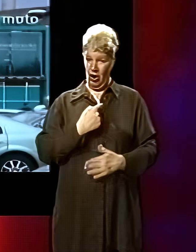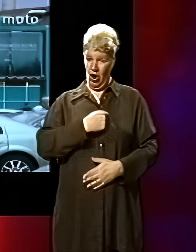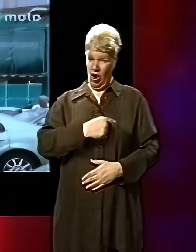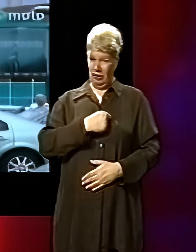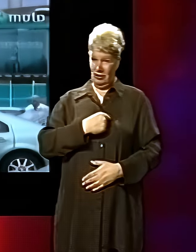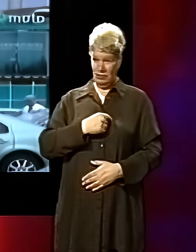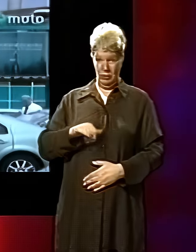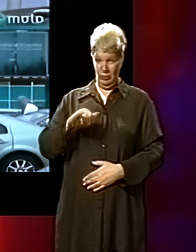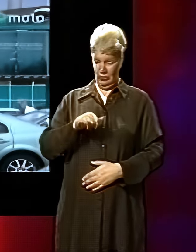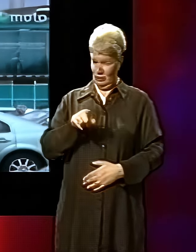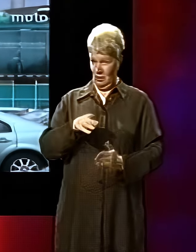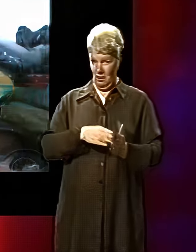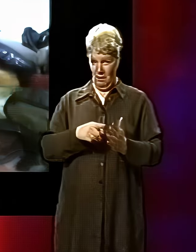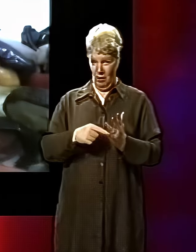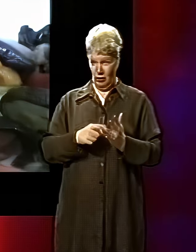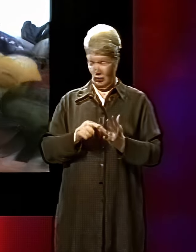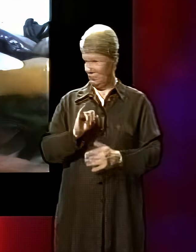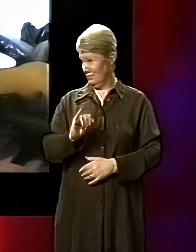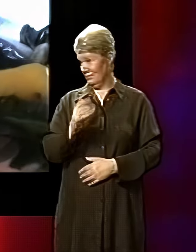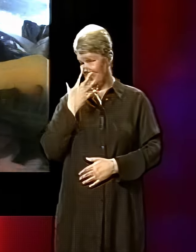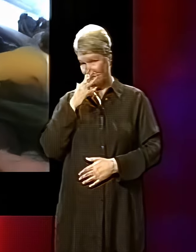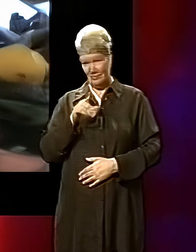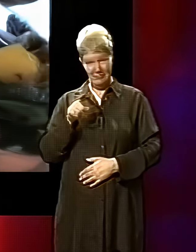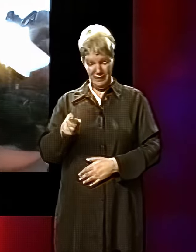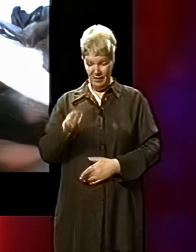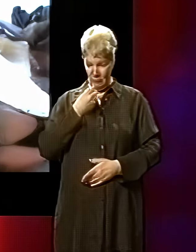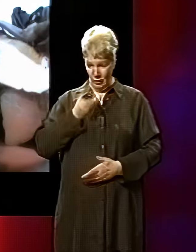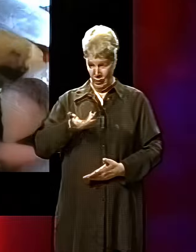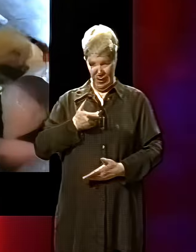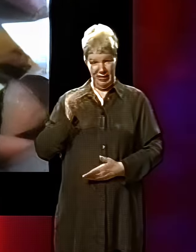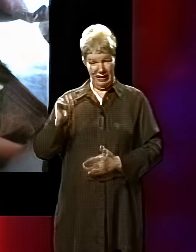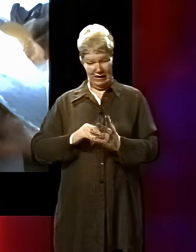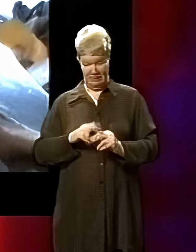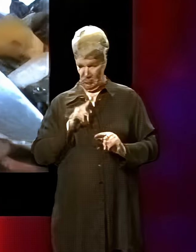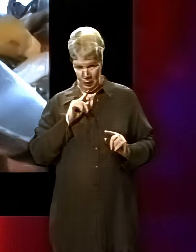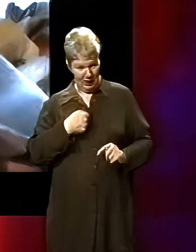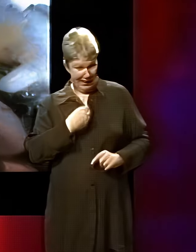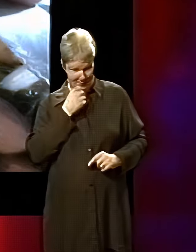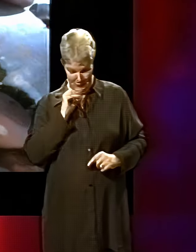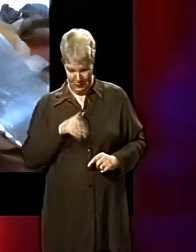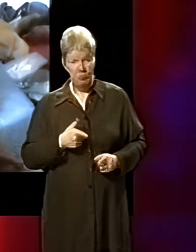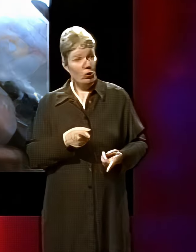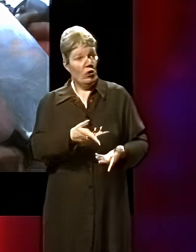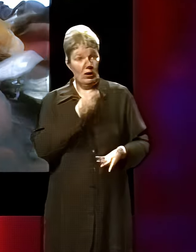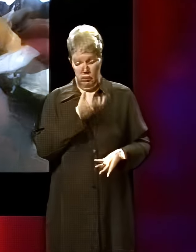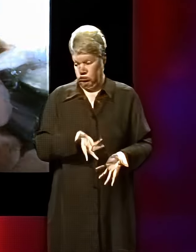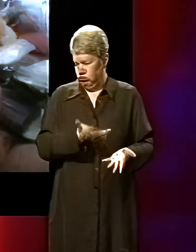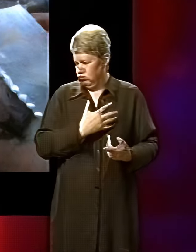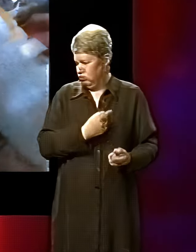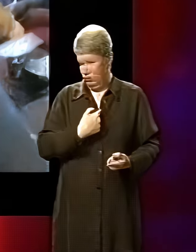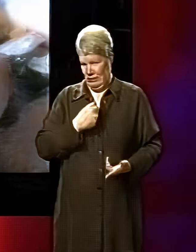to go to Moto, the motorway services that dishes up food even its own staff wouldn't eat.